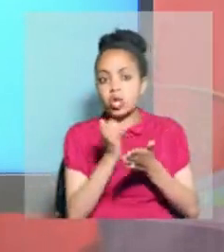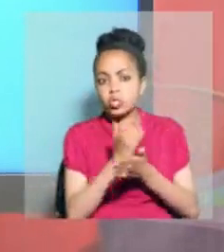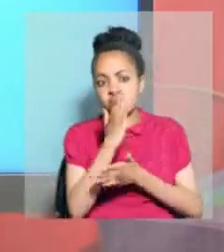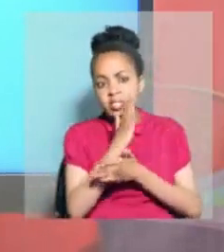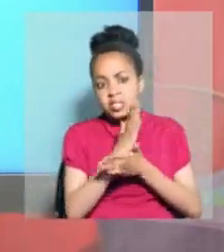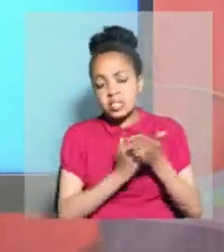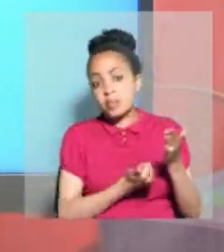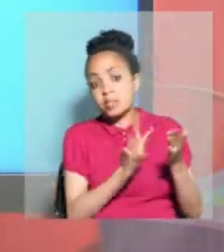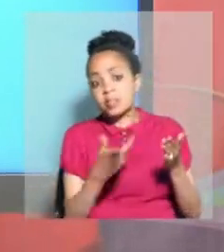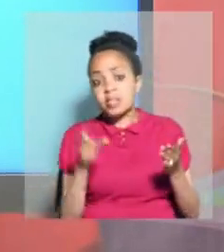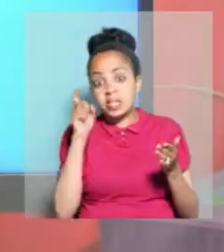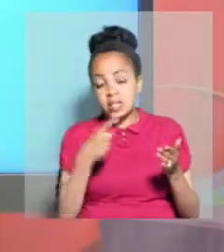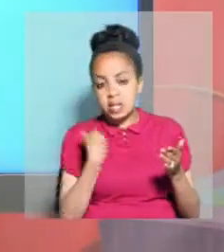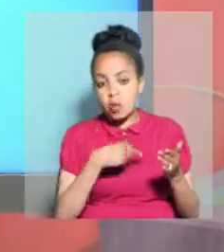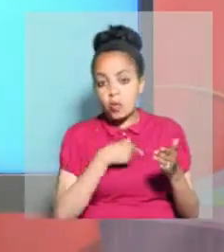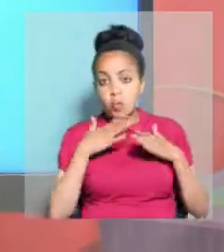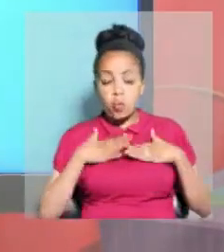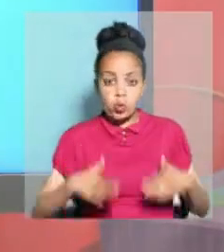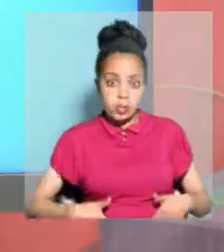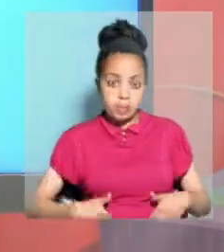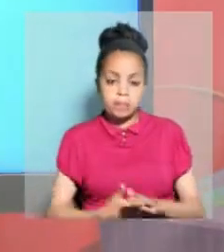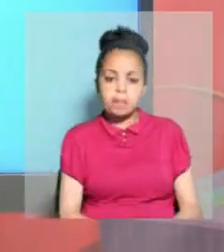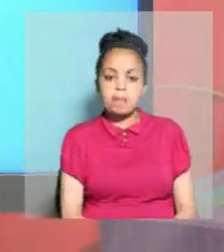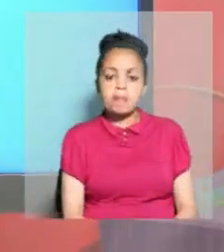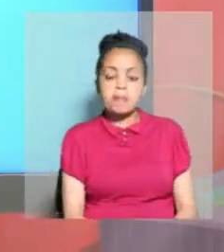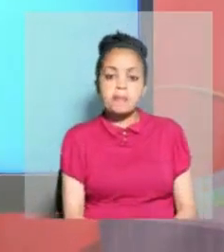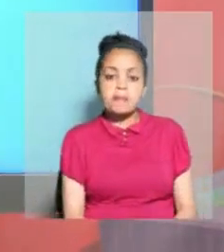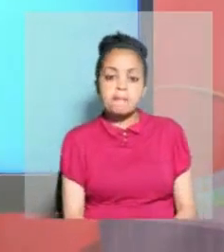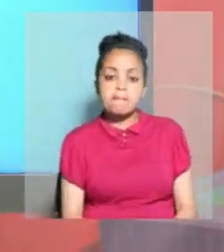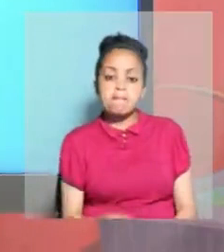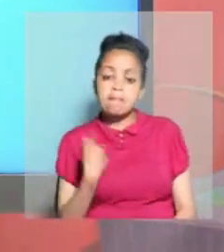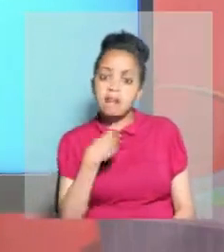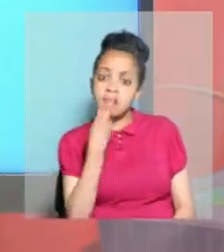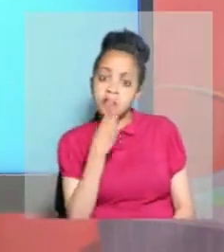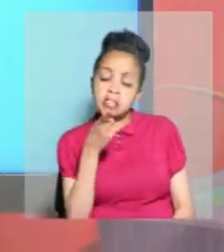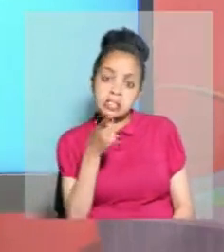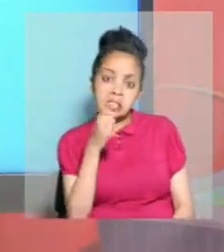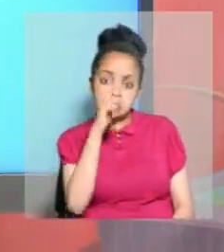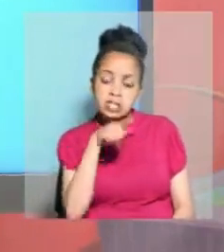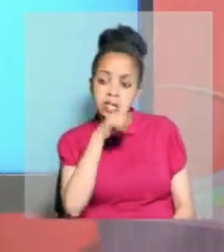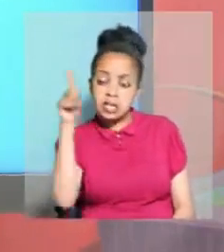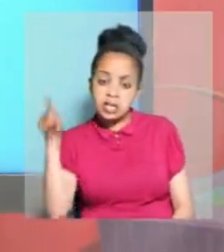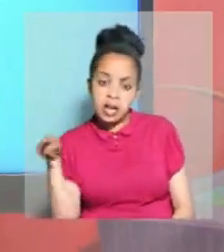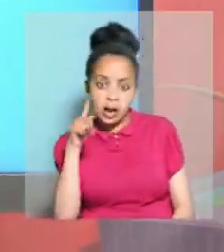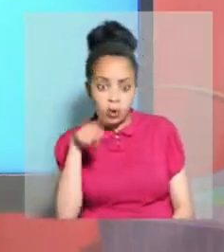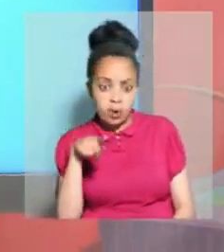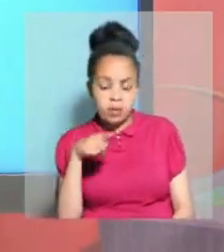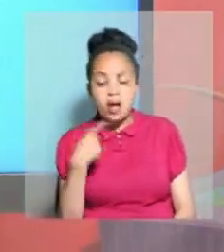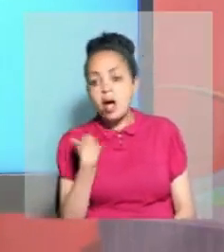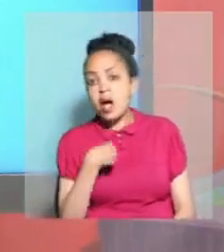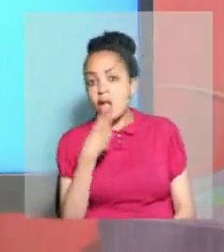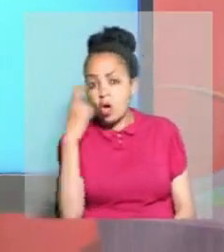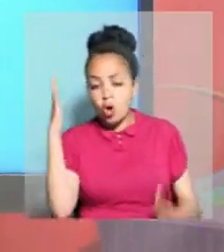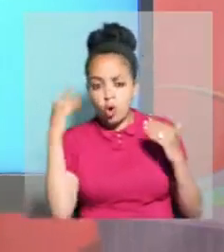some substance needed for our body. Let's have this diagram and have certain explanation. I